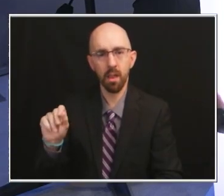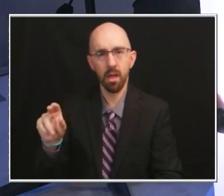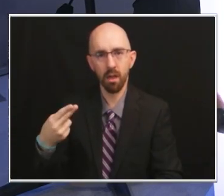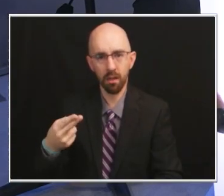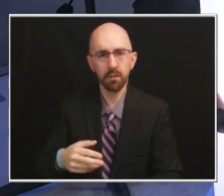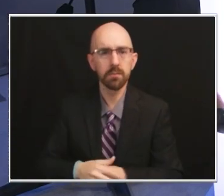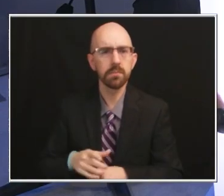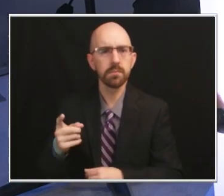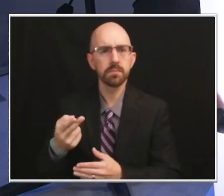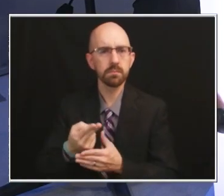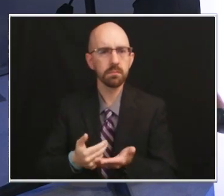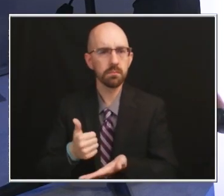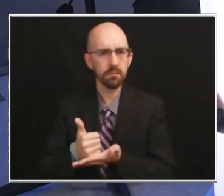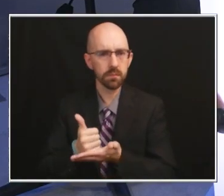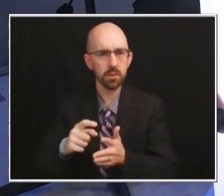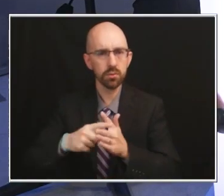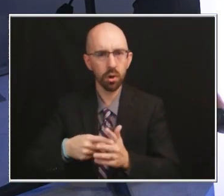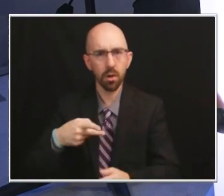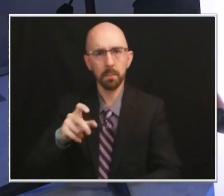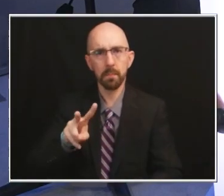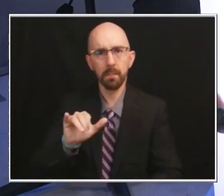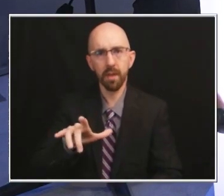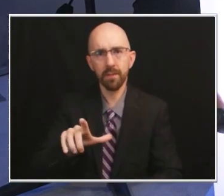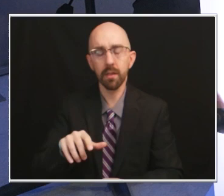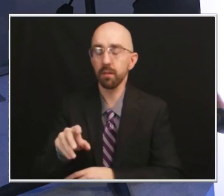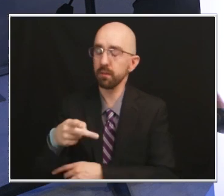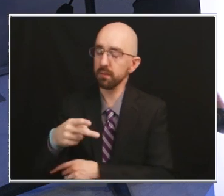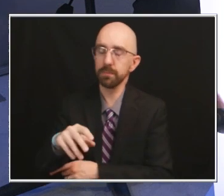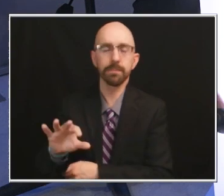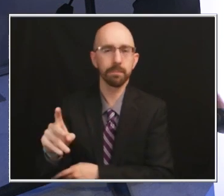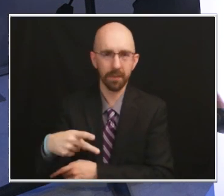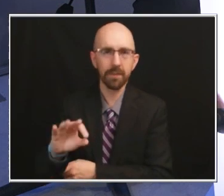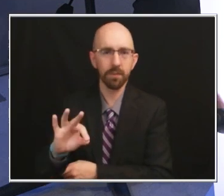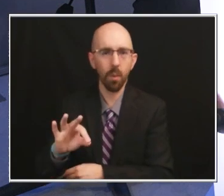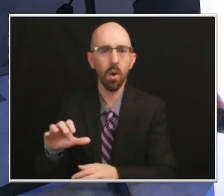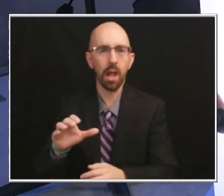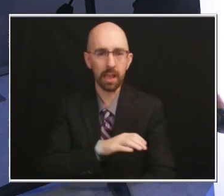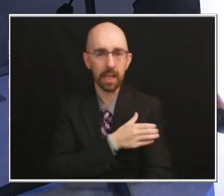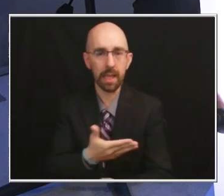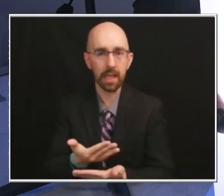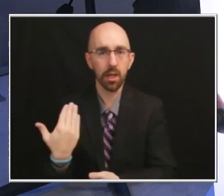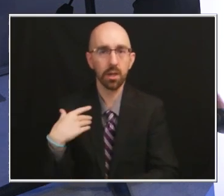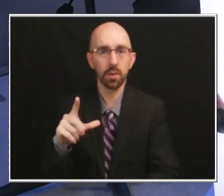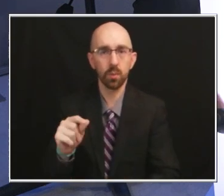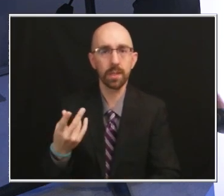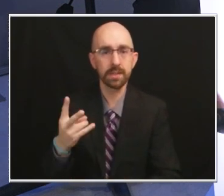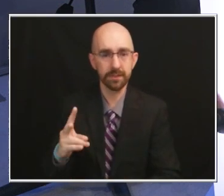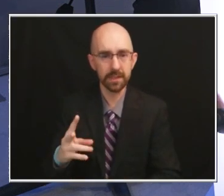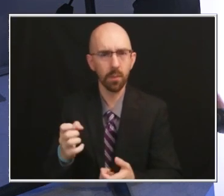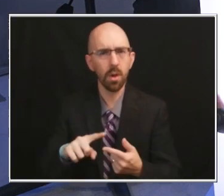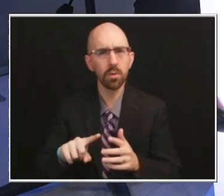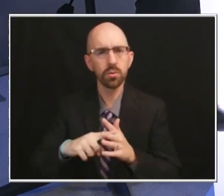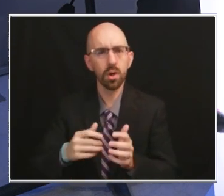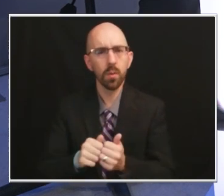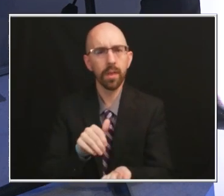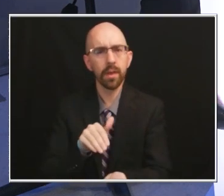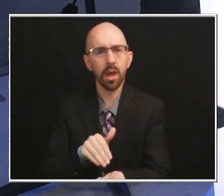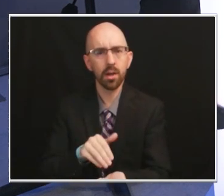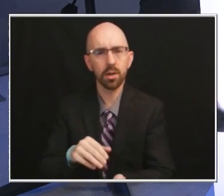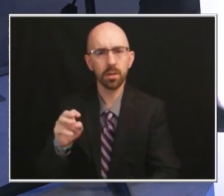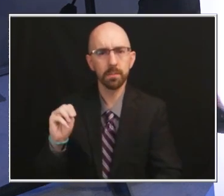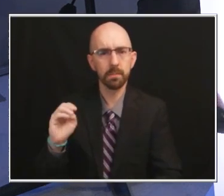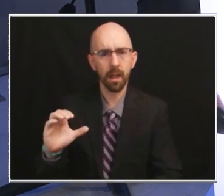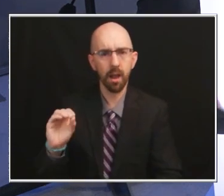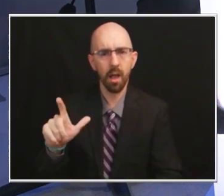the Pelvic Floor Clinic here at the health system back in 2017. So I want to start with Dr. McCulloch, because Dr.